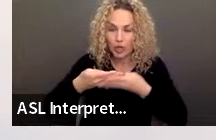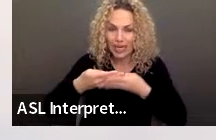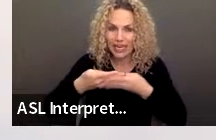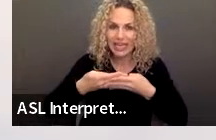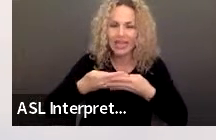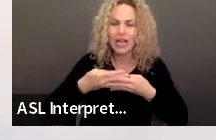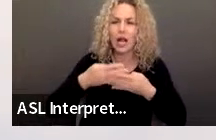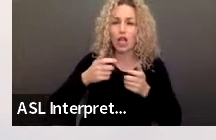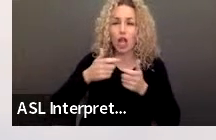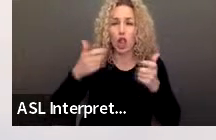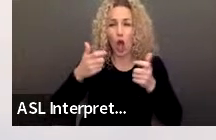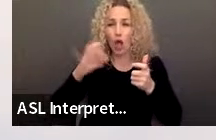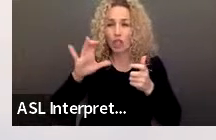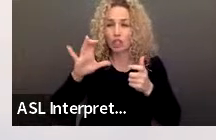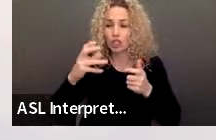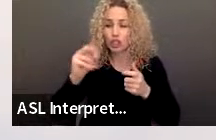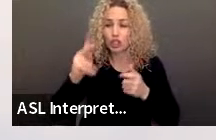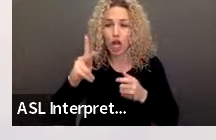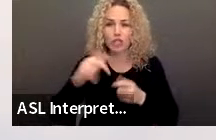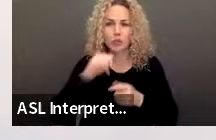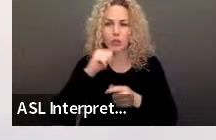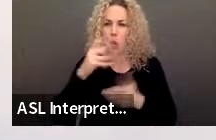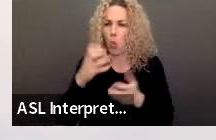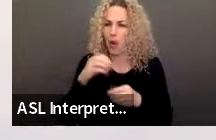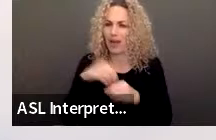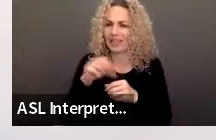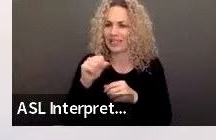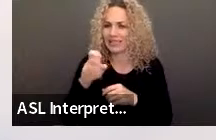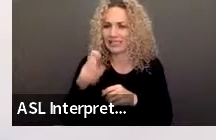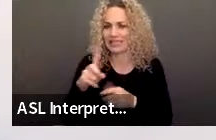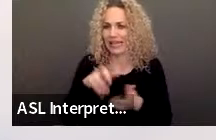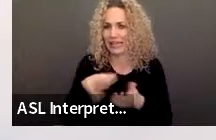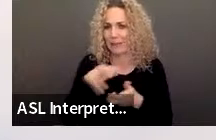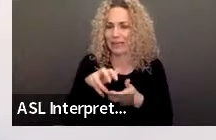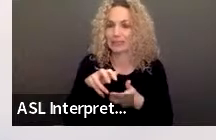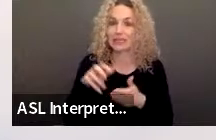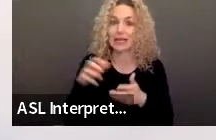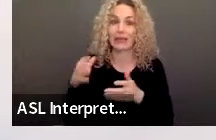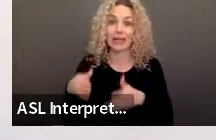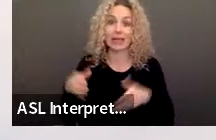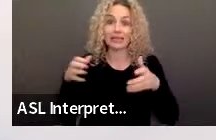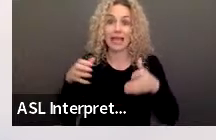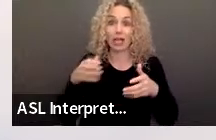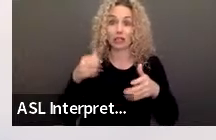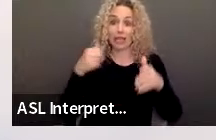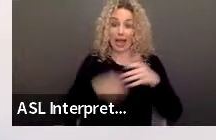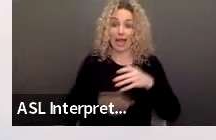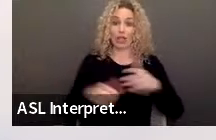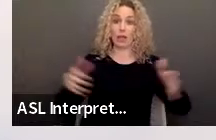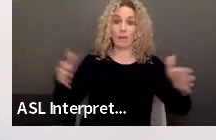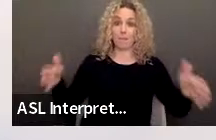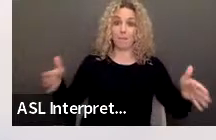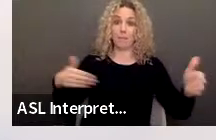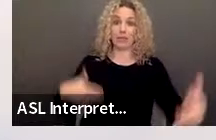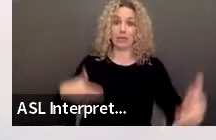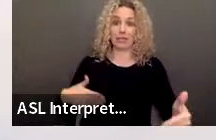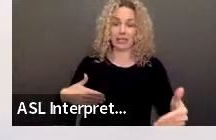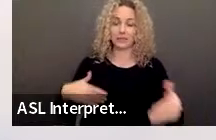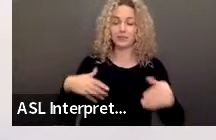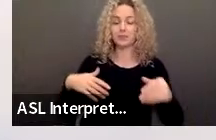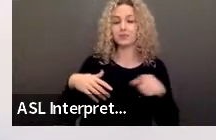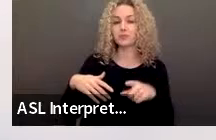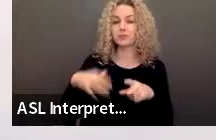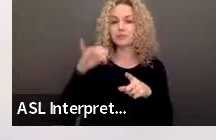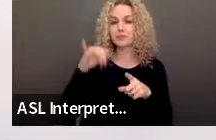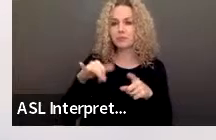out the larger chunks that we don't want in the seed mix. And the container that's beneath that sifting tray